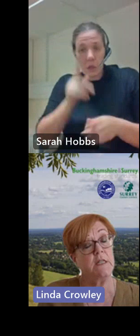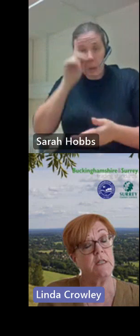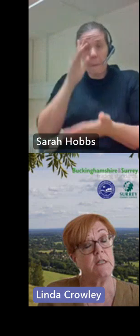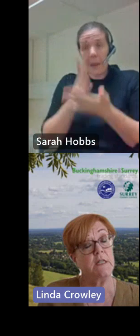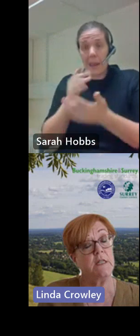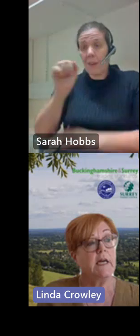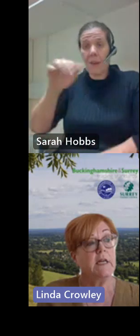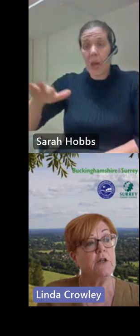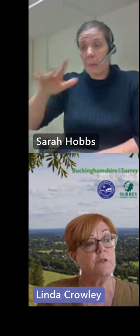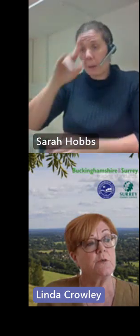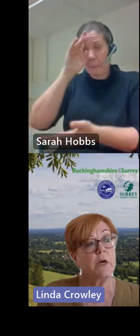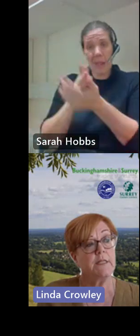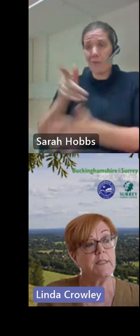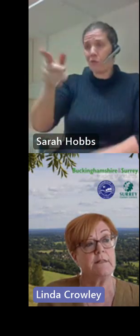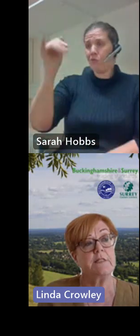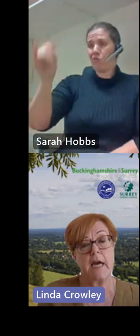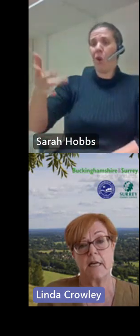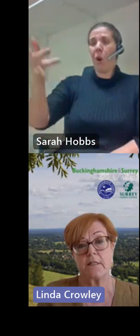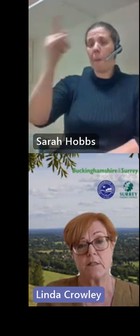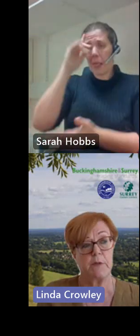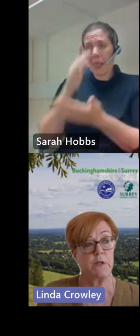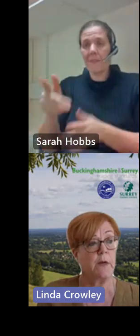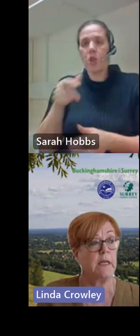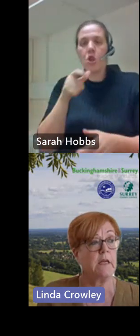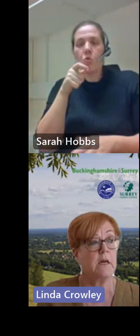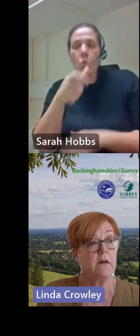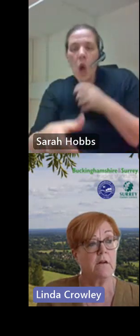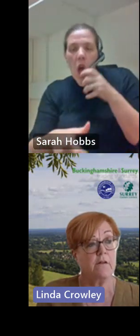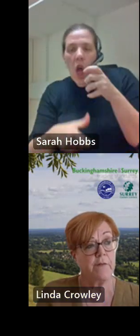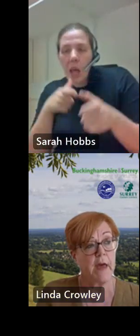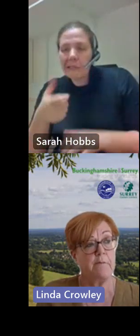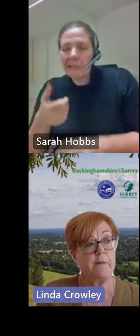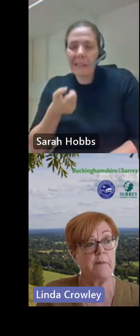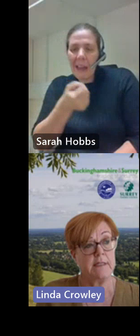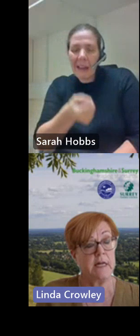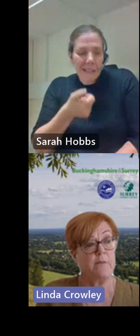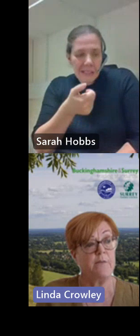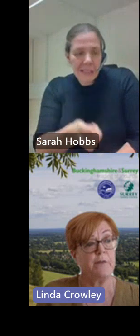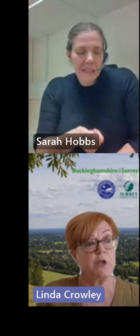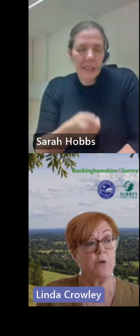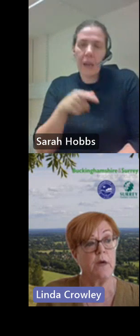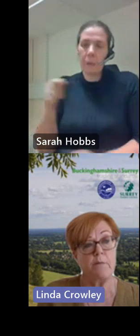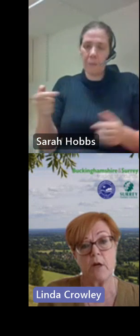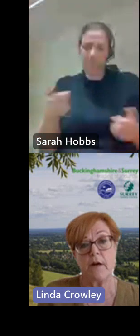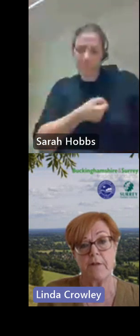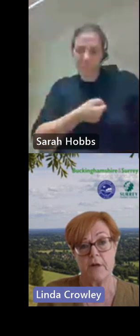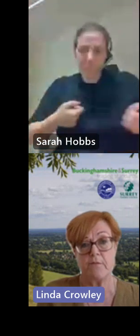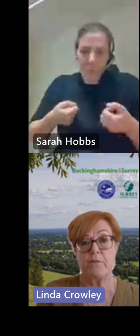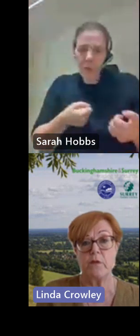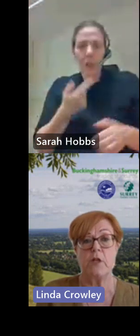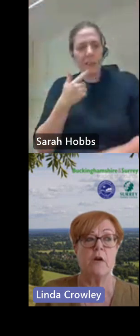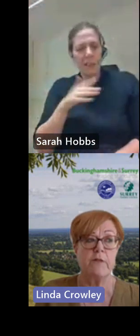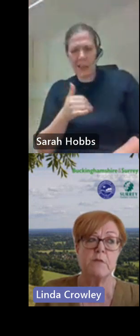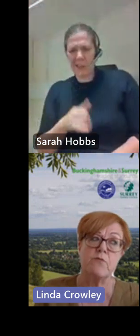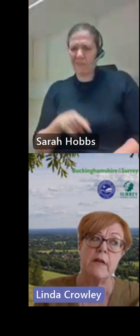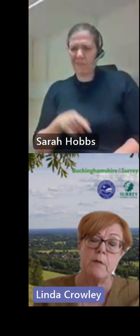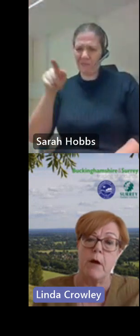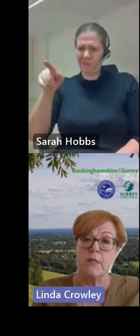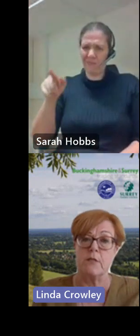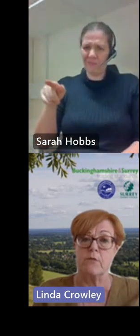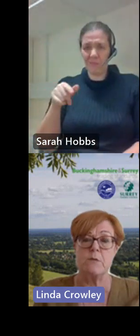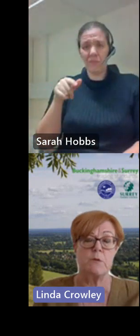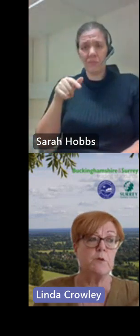family either. He'd used words in the texts between them and him to imply that, you know, this